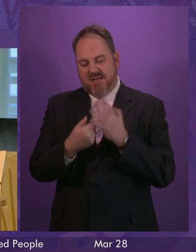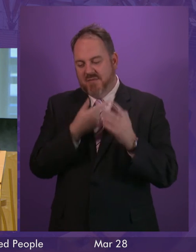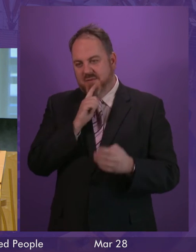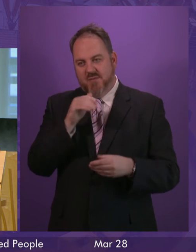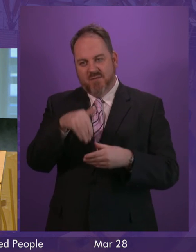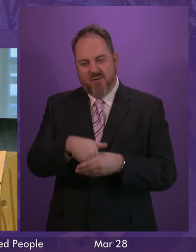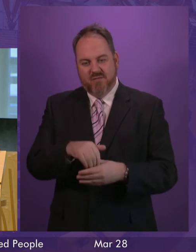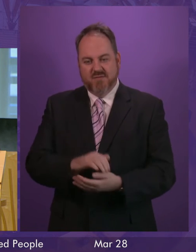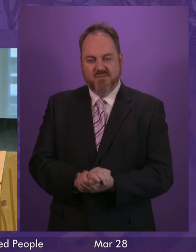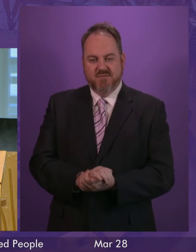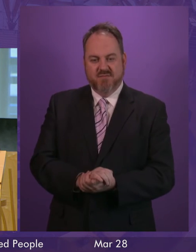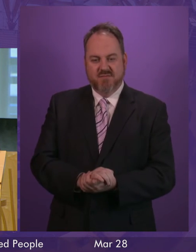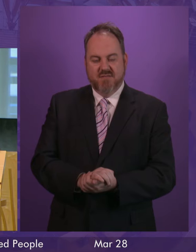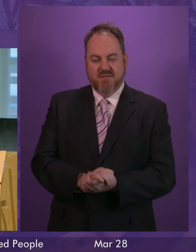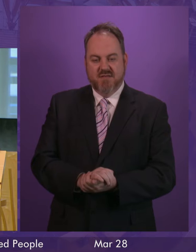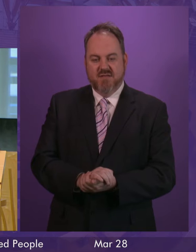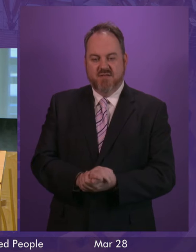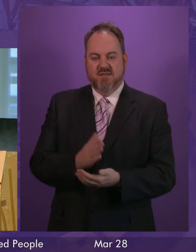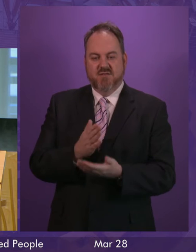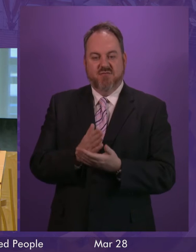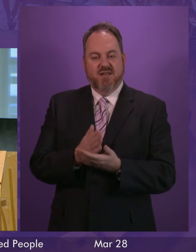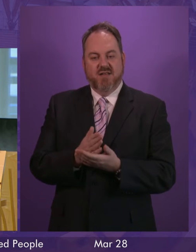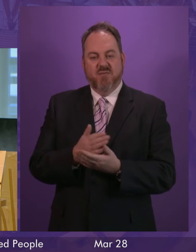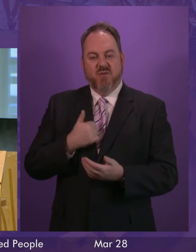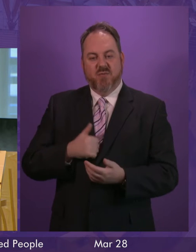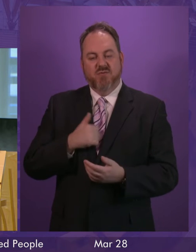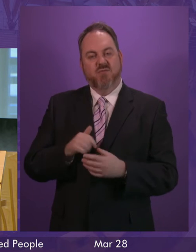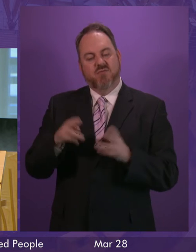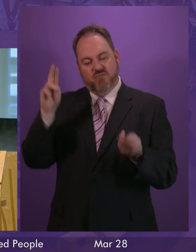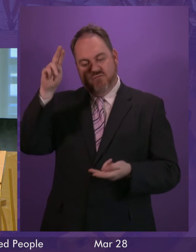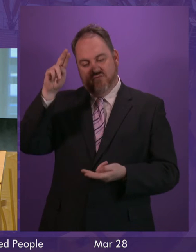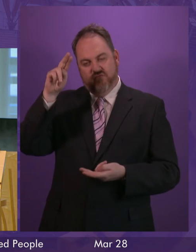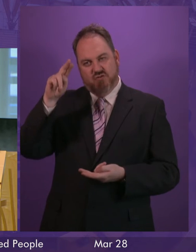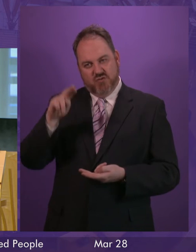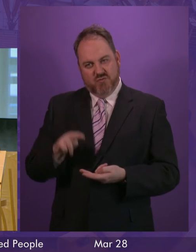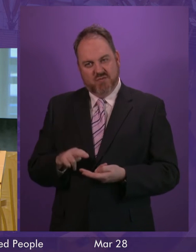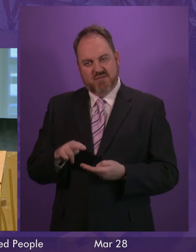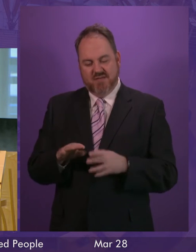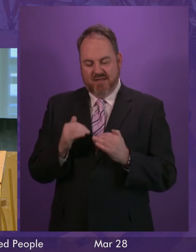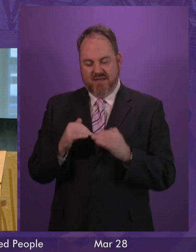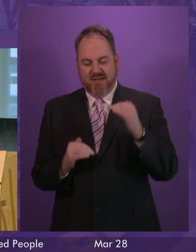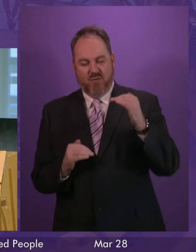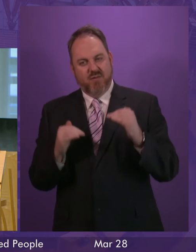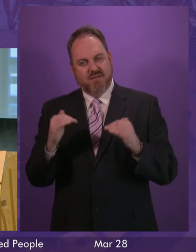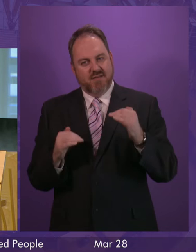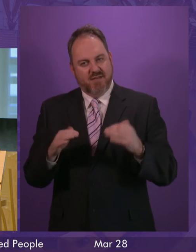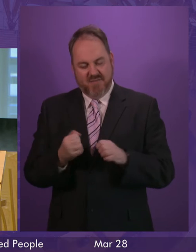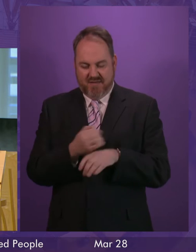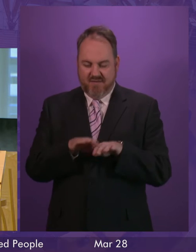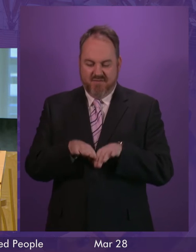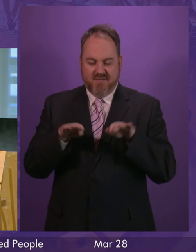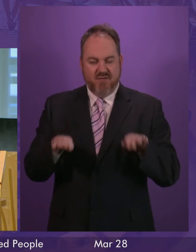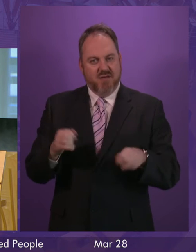to the problems and barriers they face, central to achieving a delivery plan and tackling inequality. I'm confident we will realise our ambitions for disabled people in Scotland,